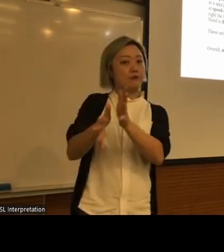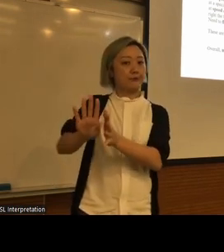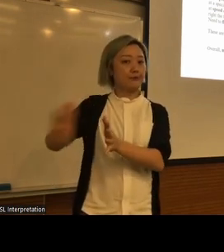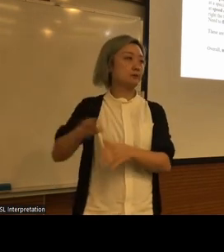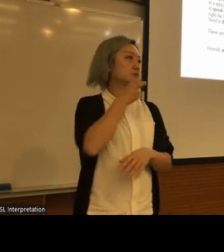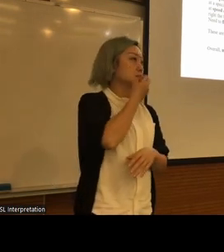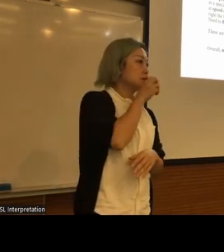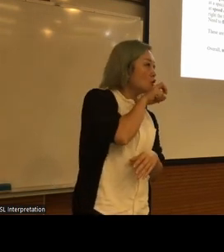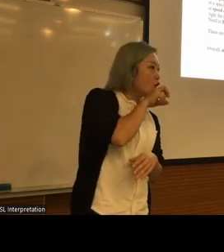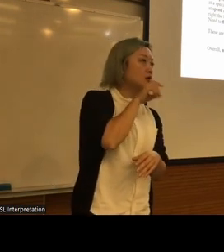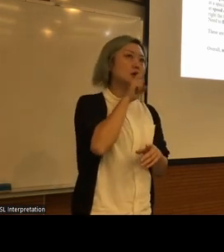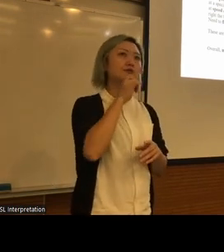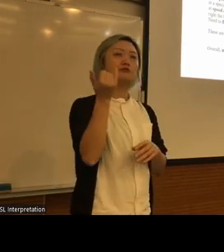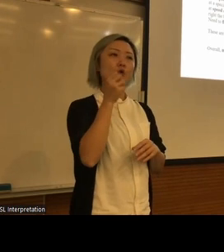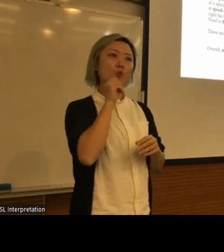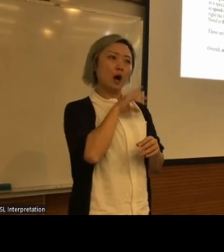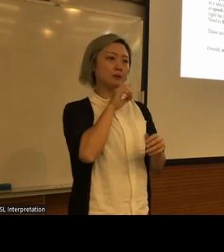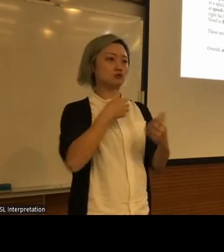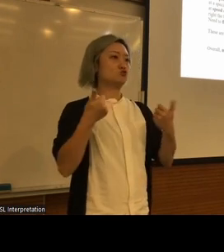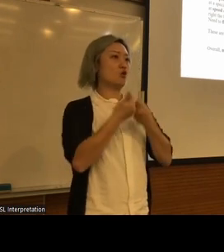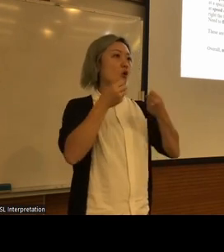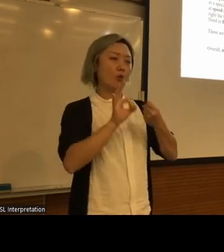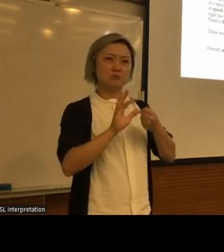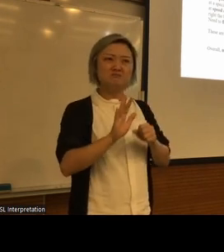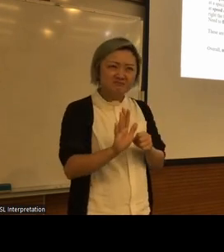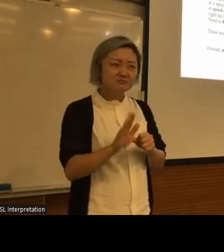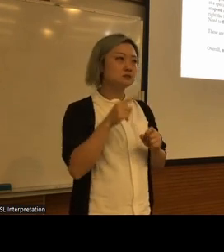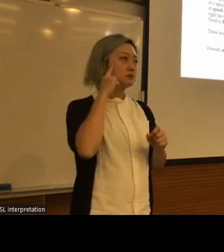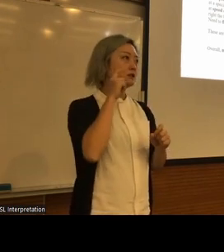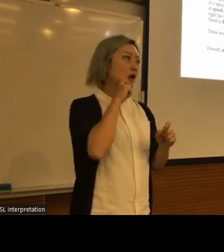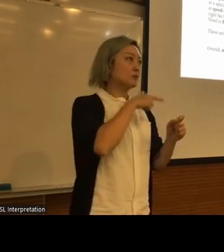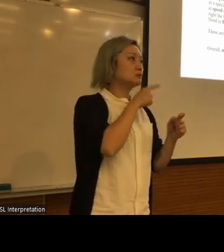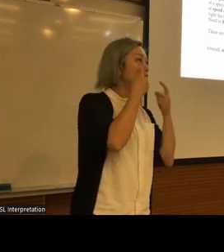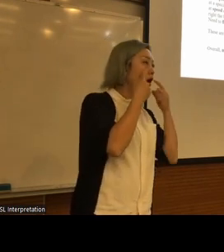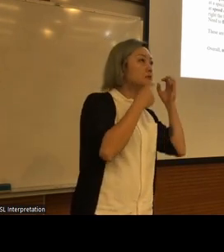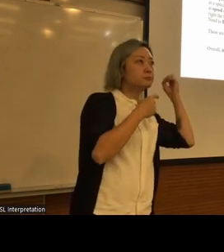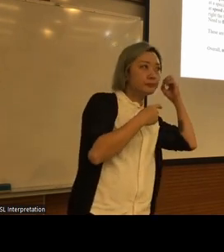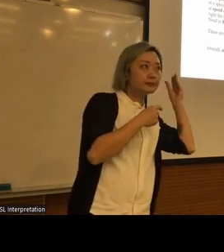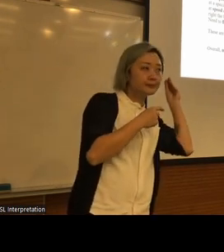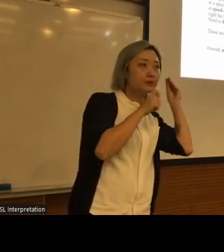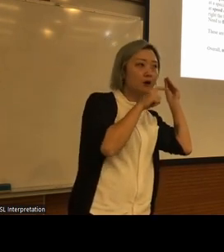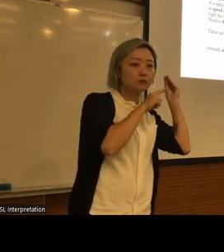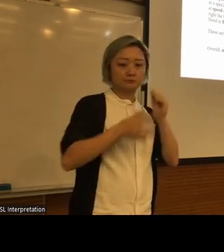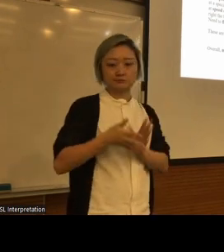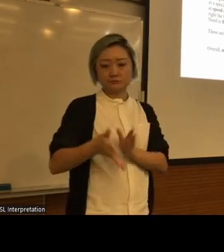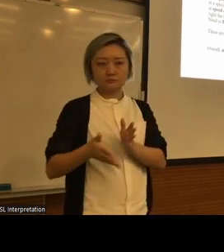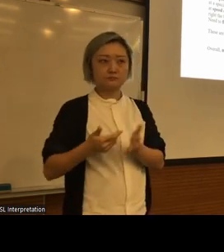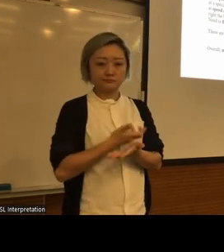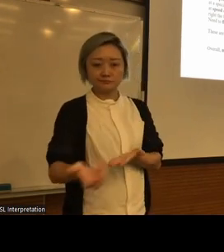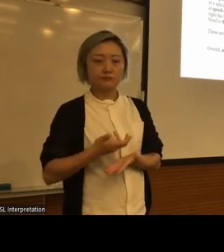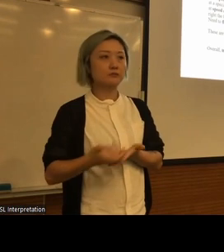there is no interference because the modalities are different. That's what I heard from